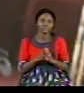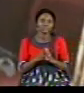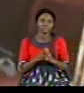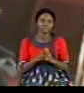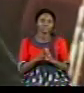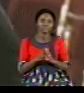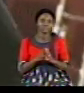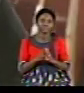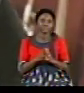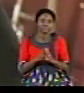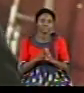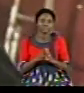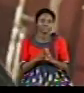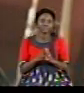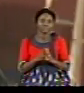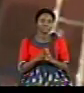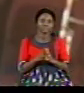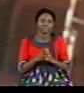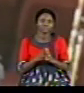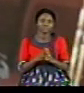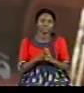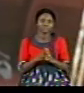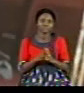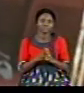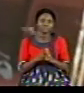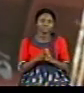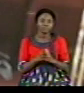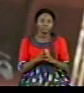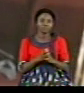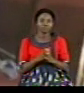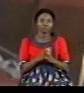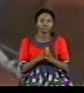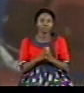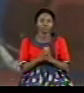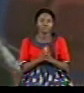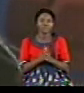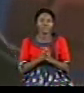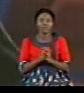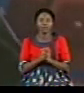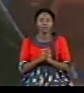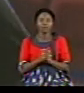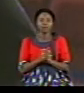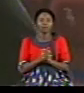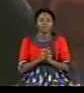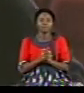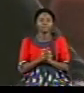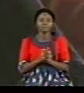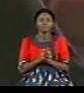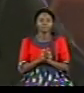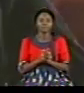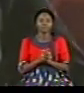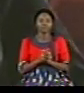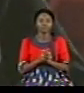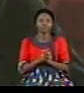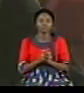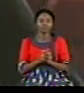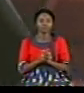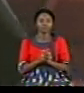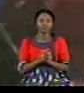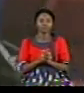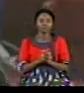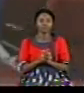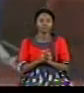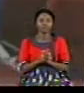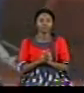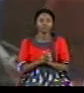again. Why is the man who a man me? What a man here? Ipom nebo sume.